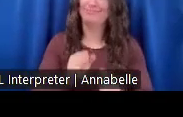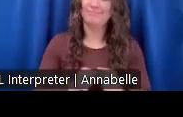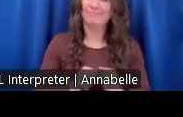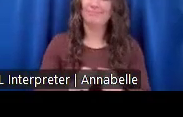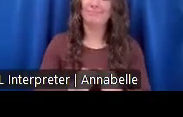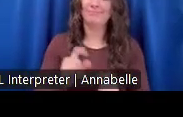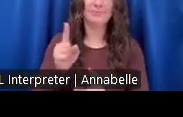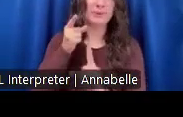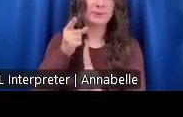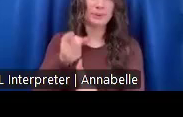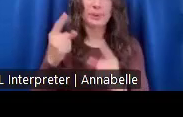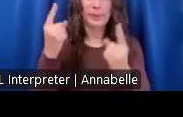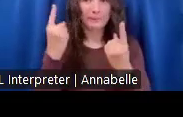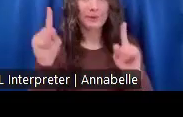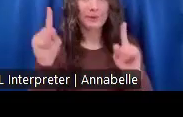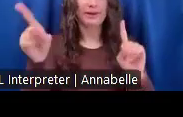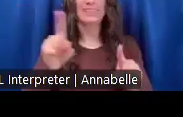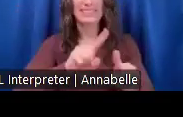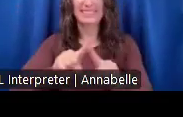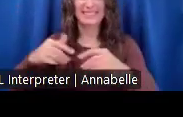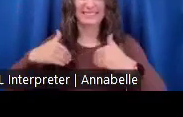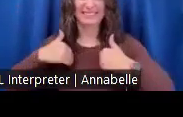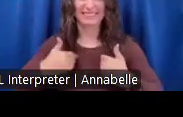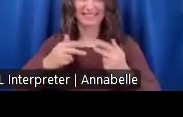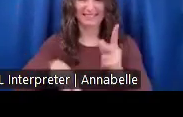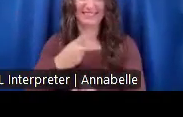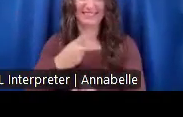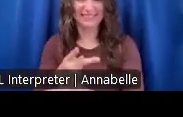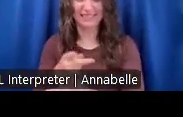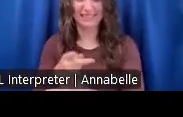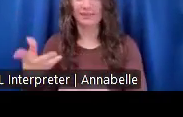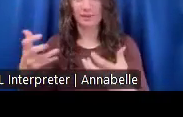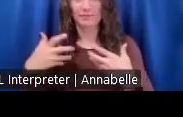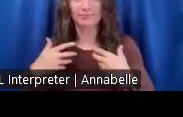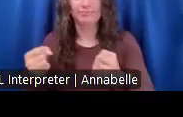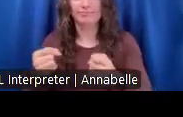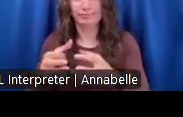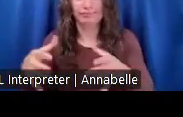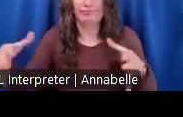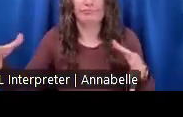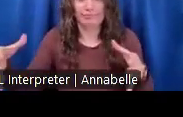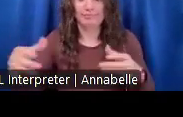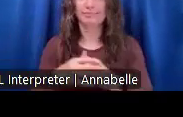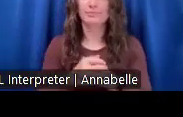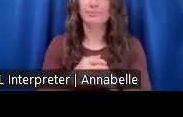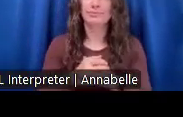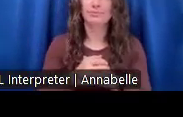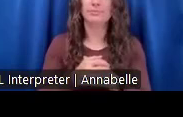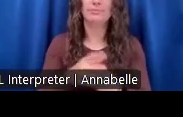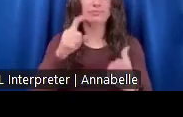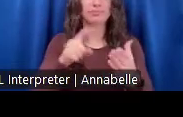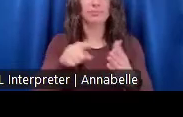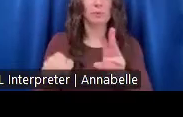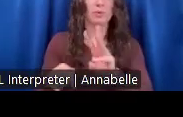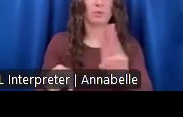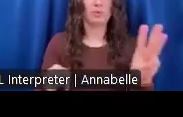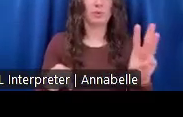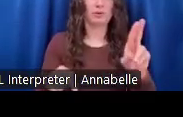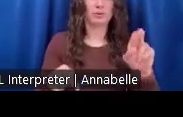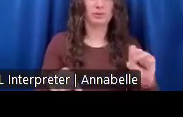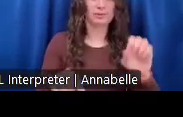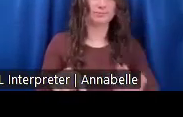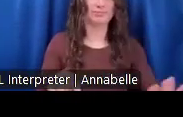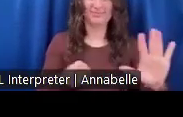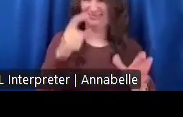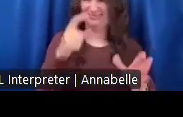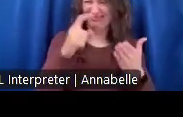regenerate species. At the same time, as the bottom left-hand figure shows, particularly for the Western US, many are already living this, but it's only